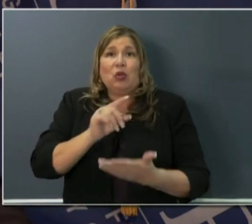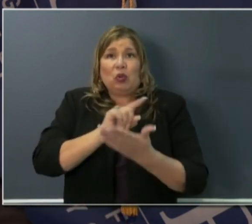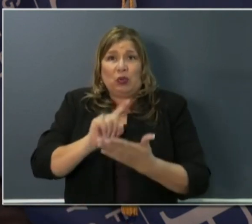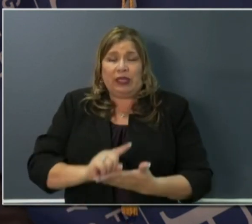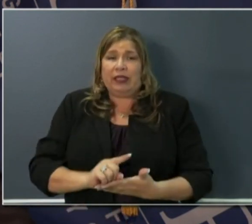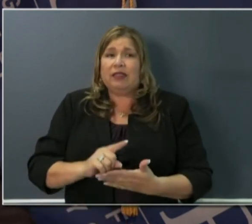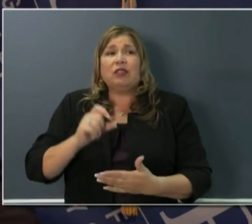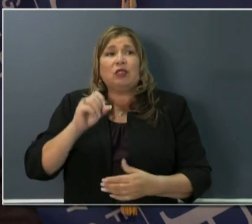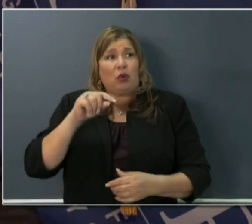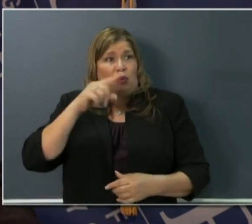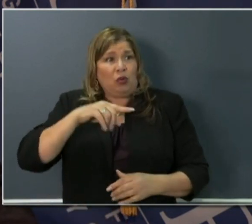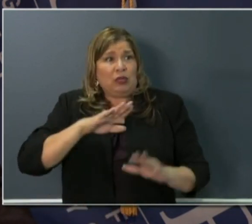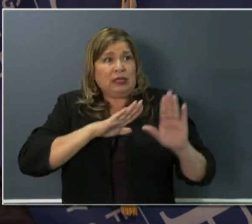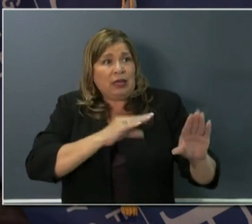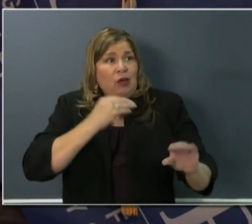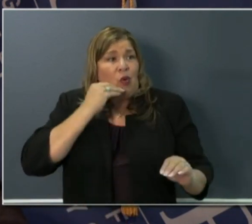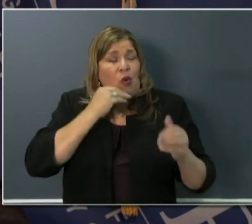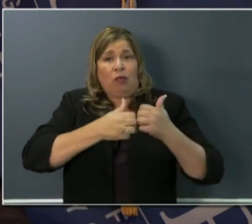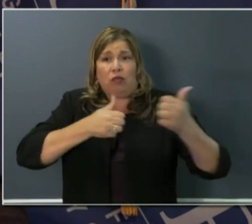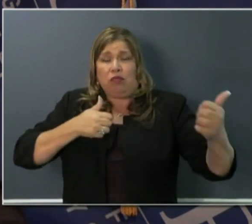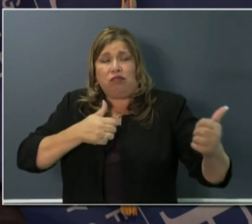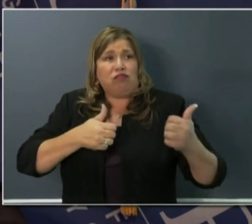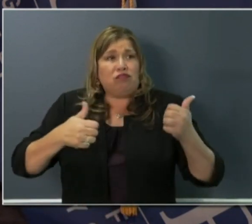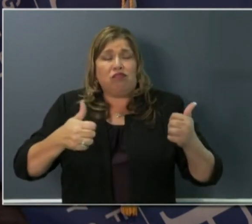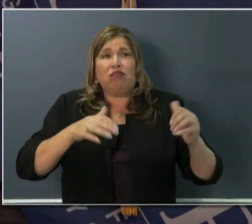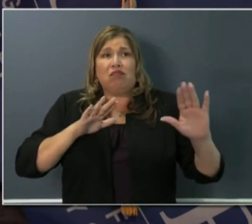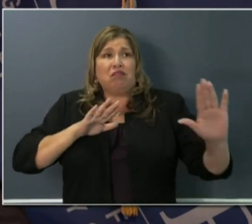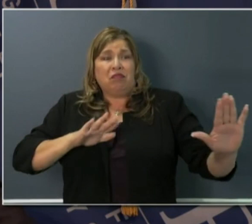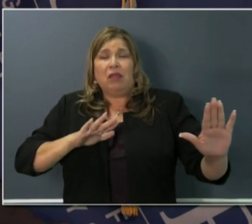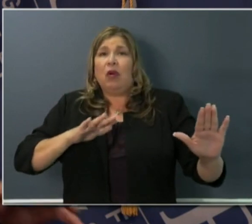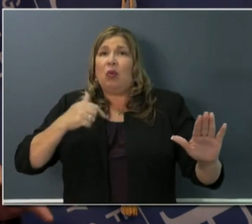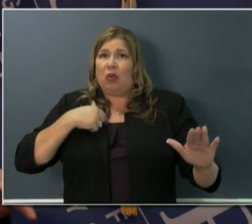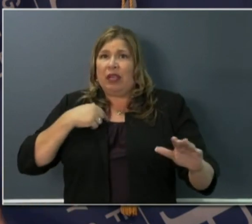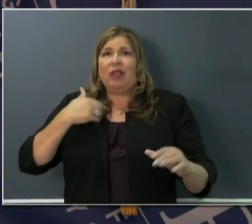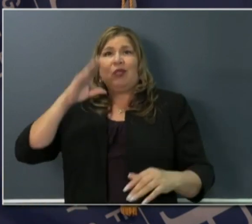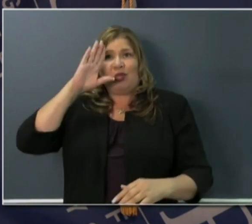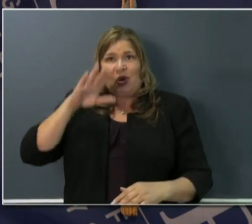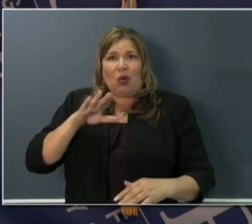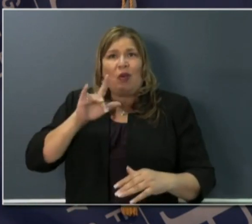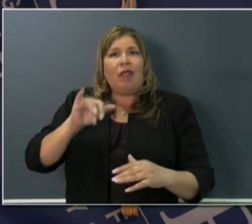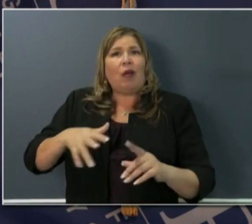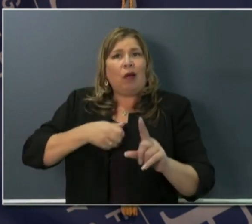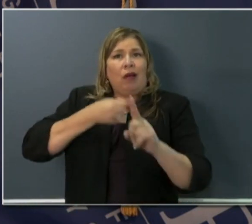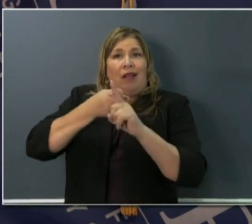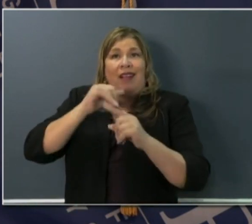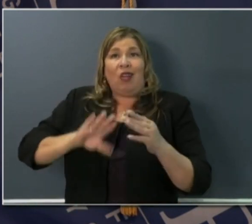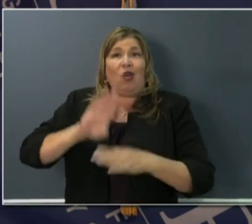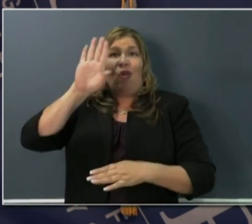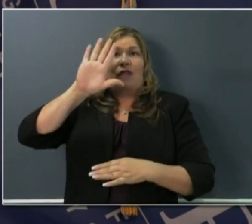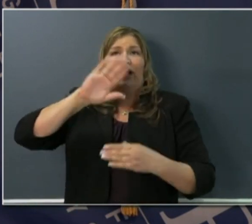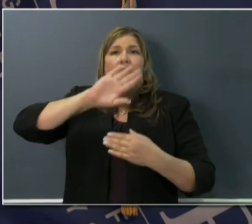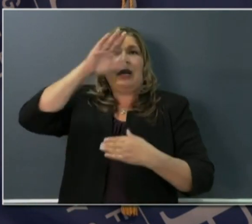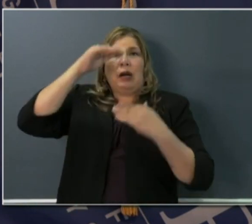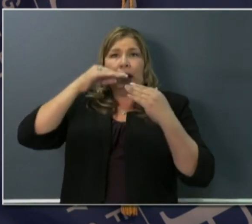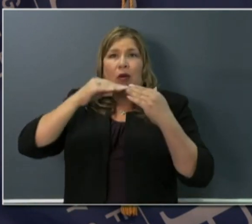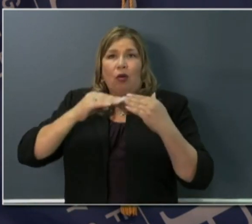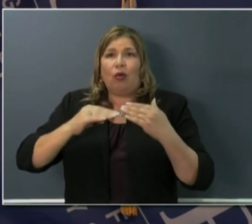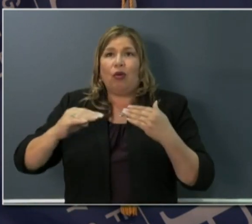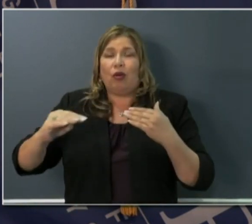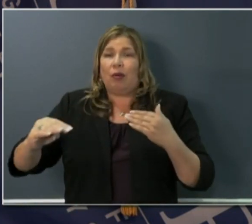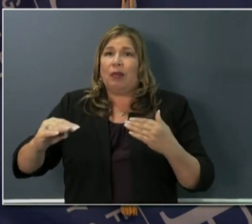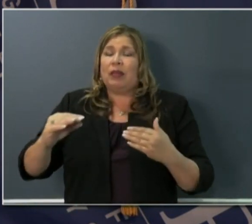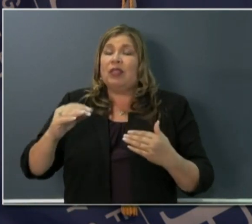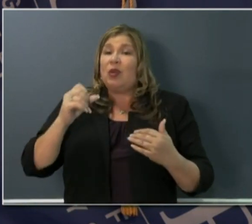In fact, we know it's had an impact on bending that curve and buying us time. And every day we don't see a